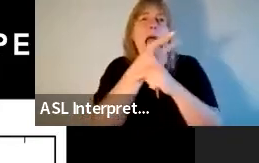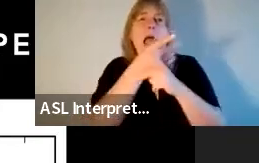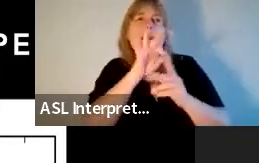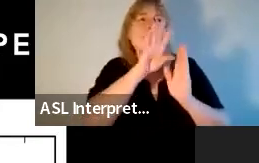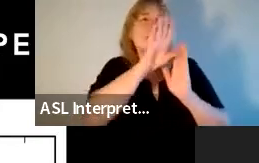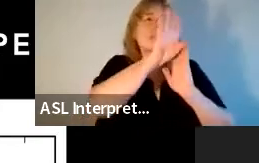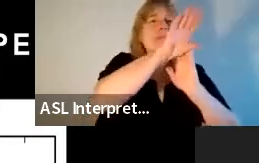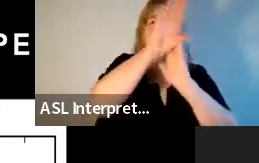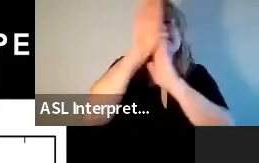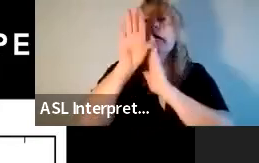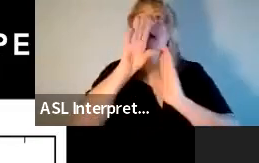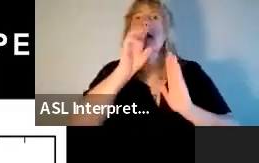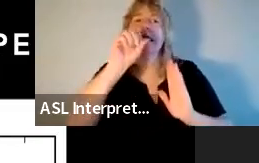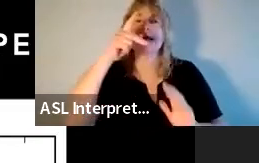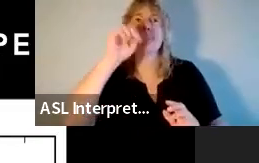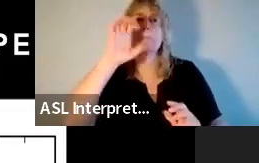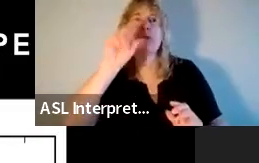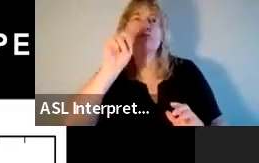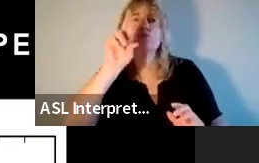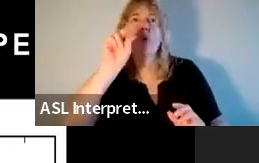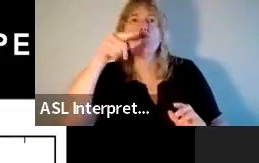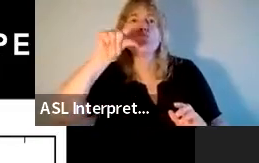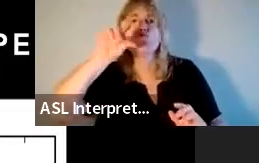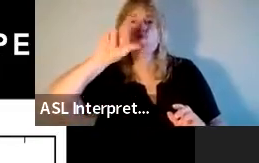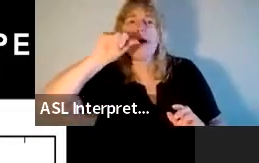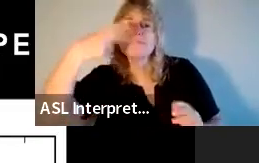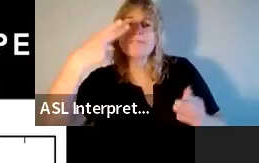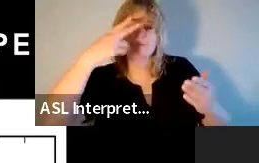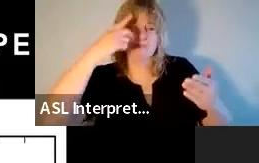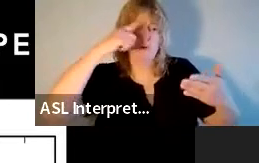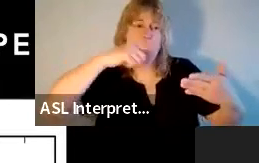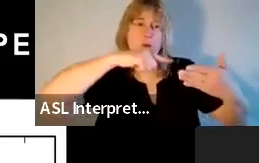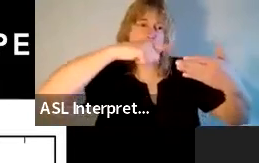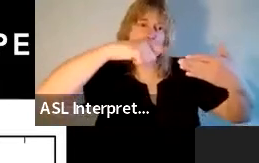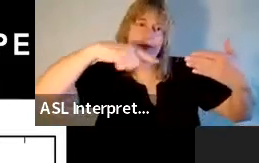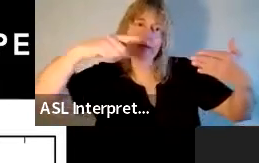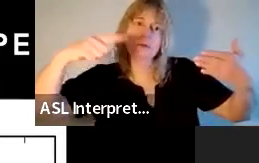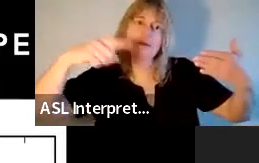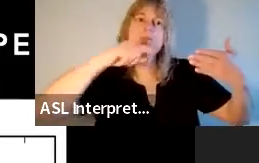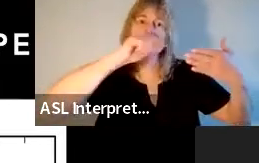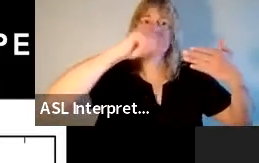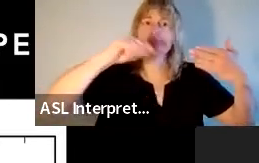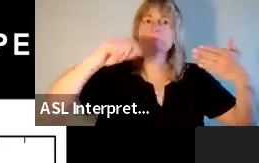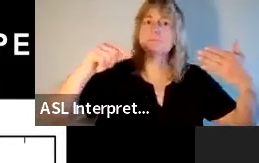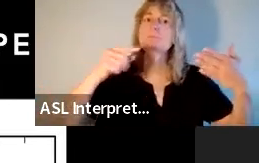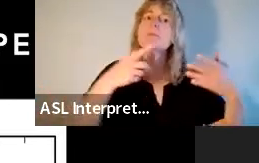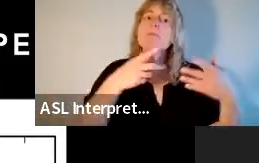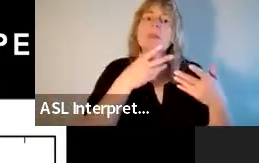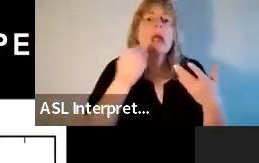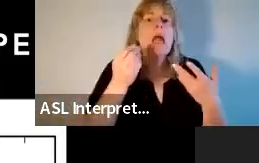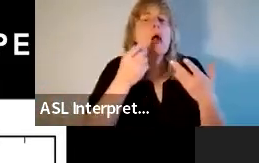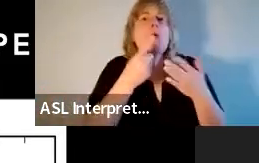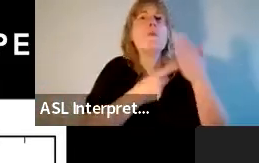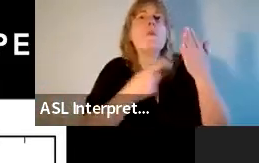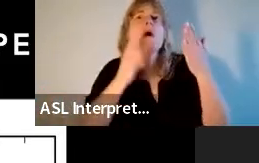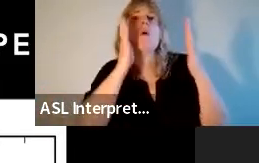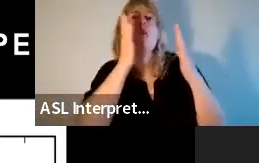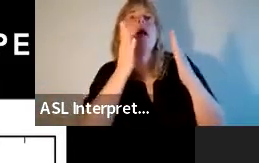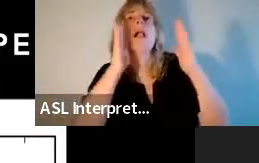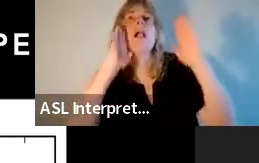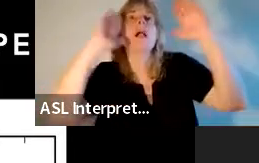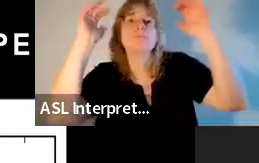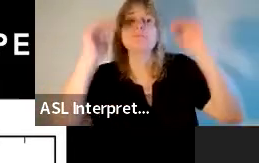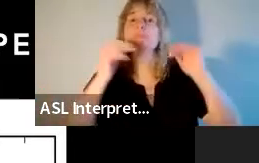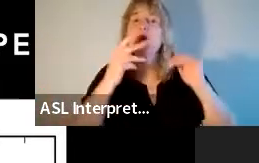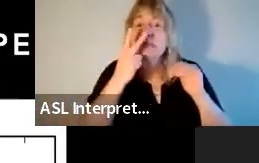facility and what its capabilities might be. And I'm not sure you can see my cursor, but there's a much younger and lower mass